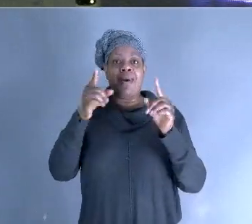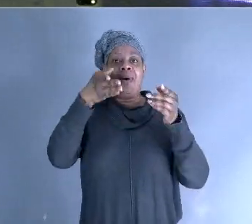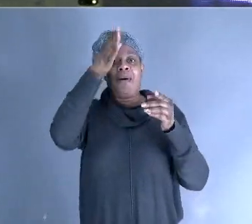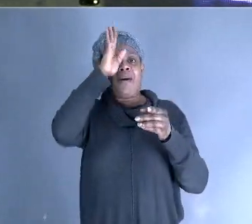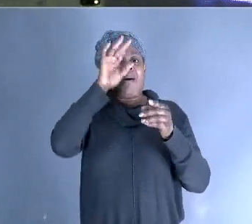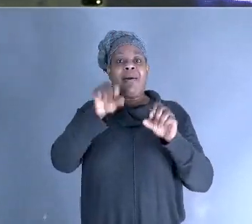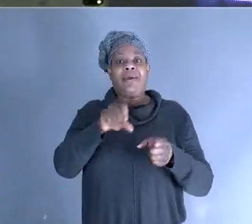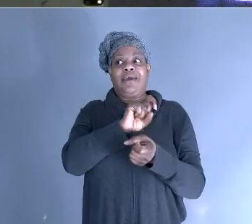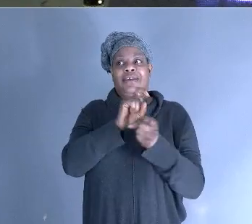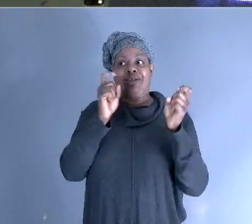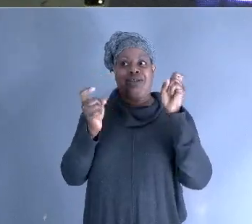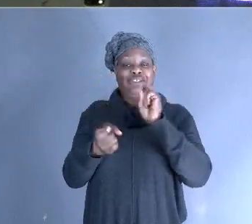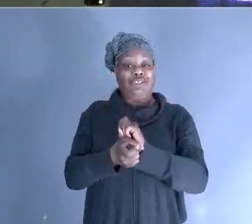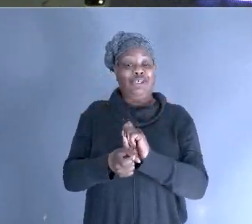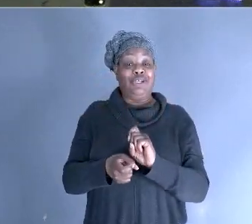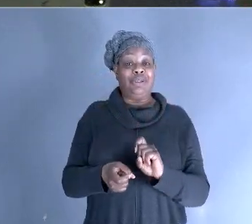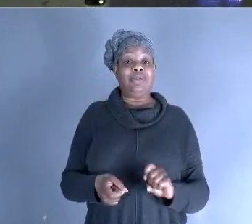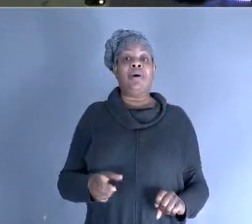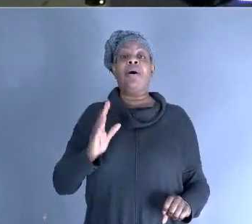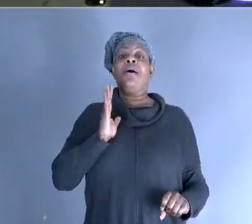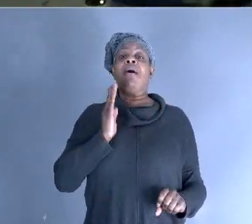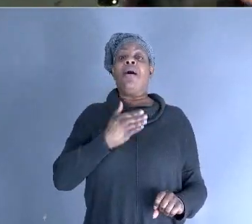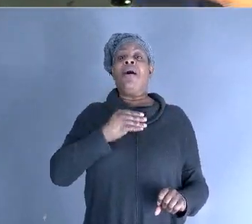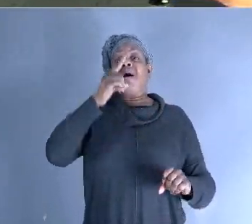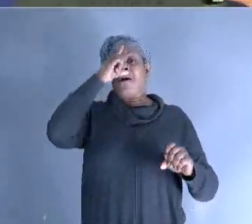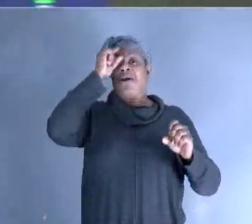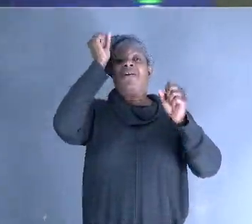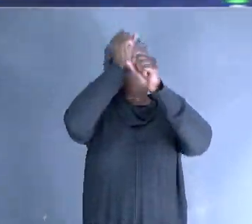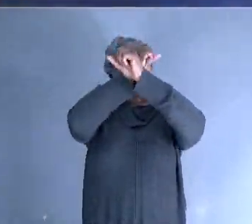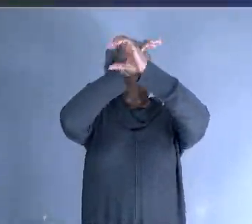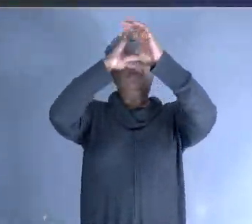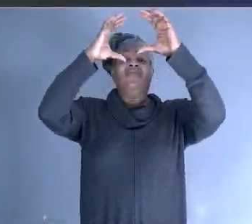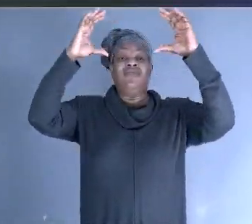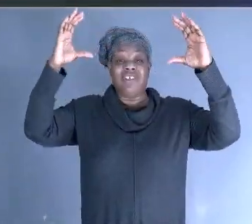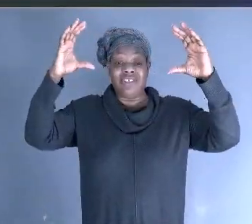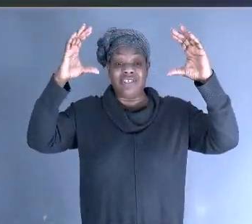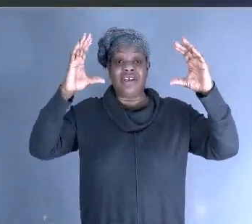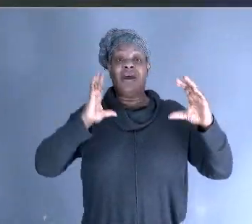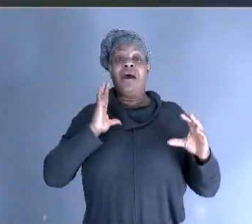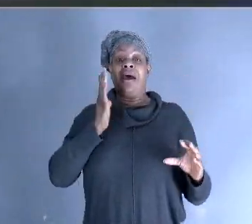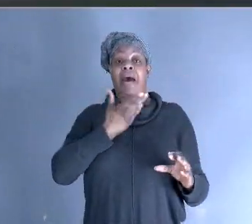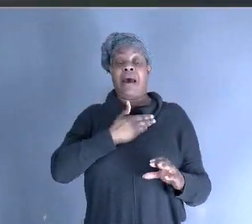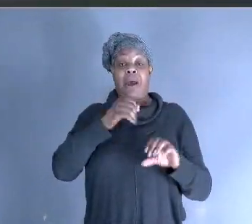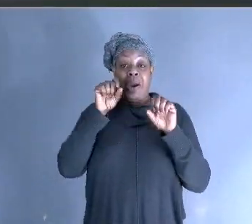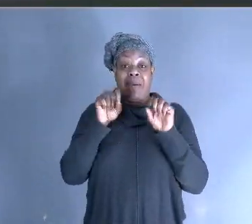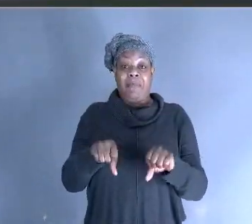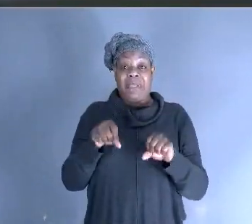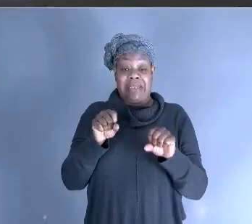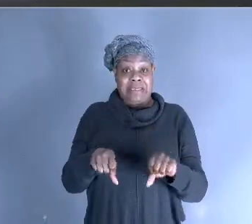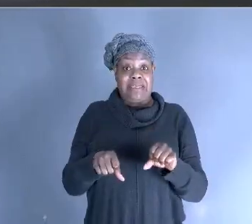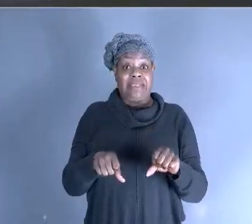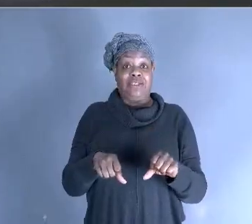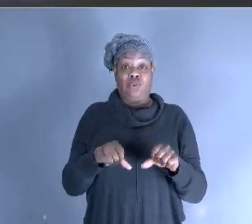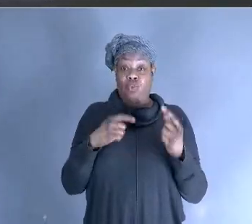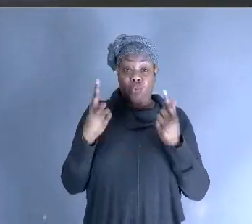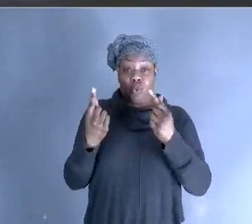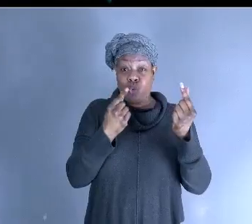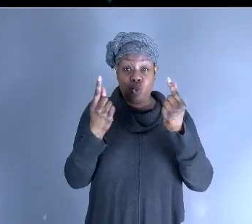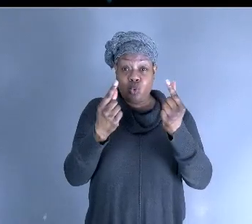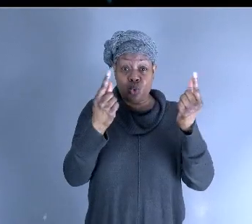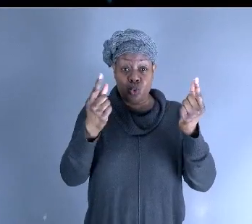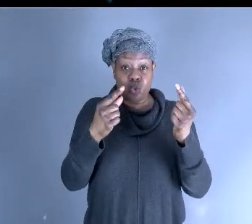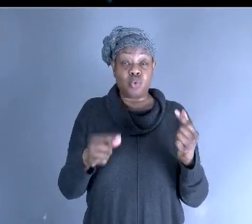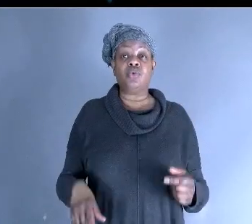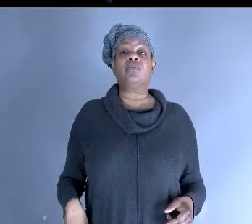Because of our vision and because of our ability as a church to pivot I'm here to announce and to just share